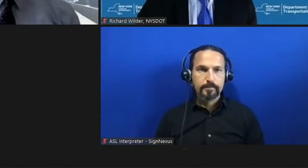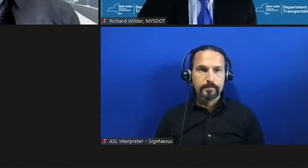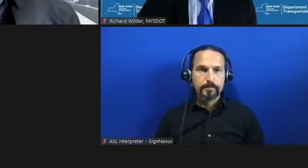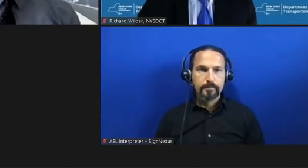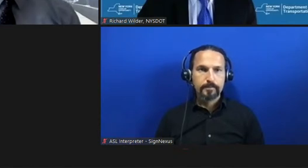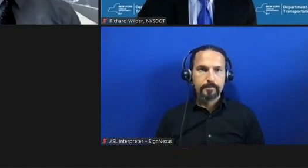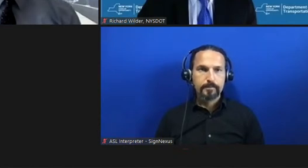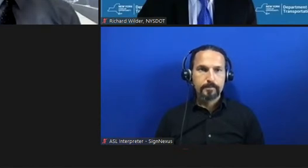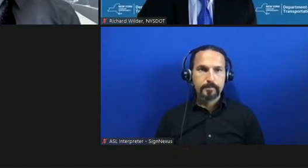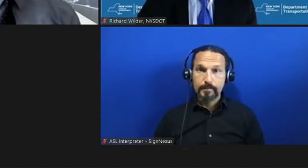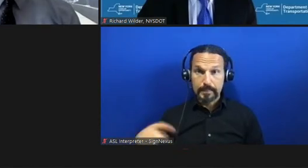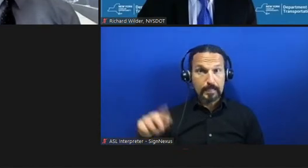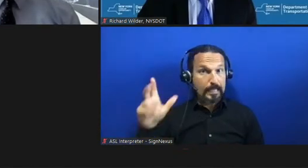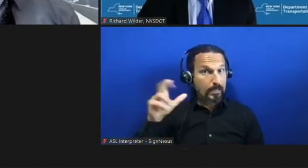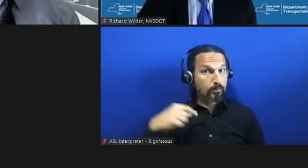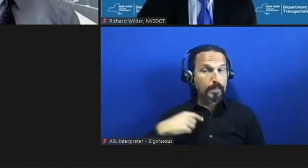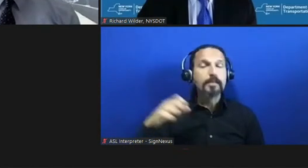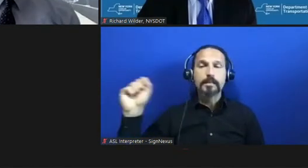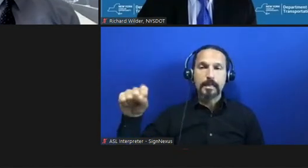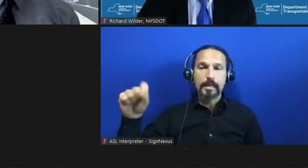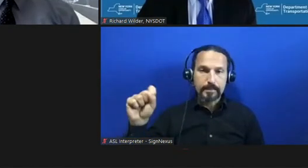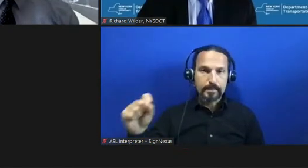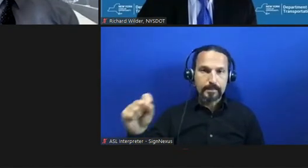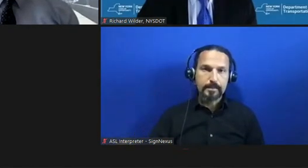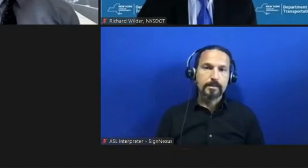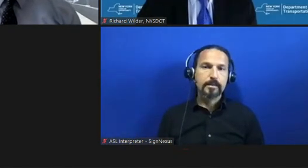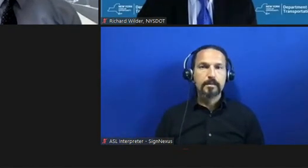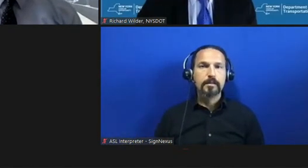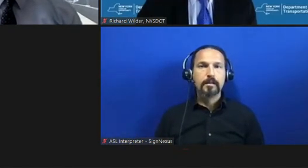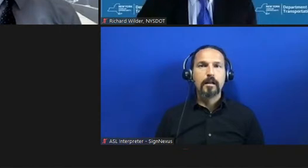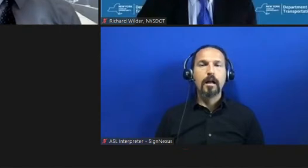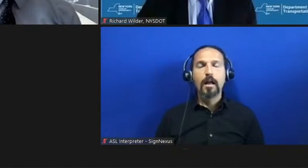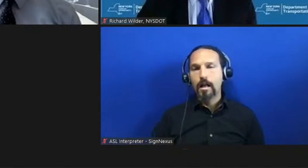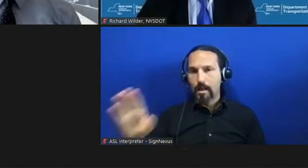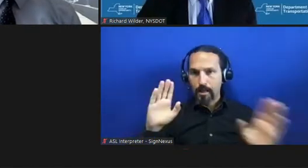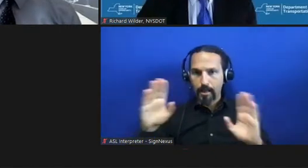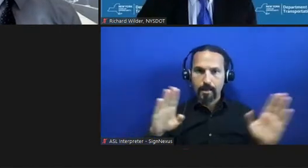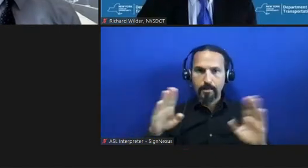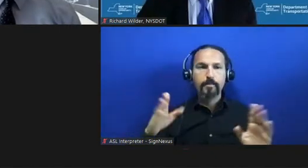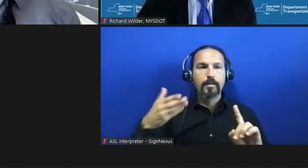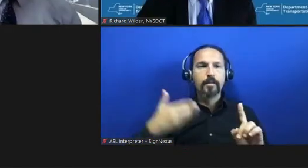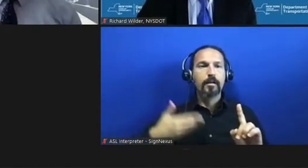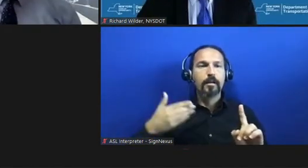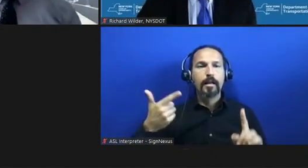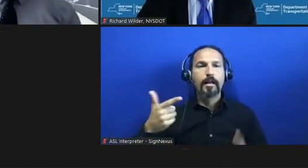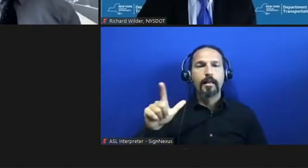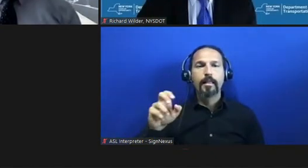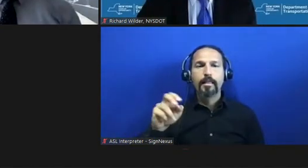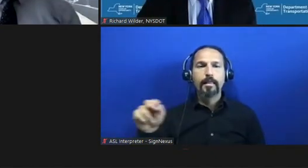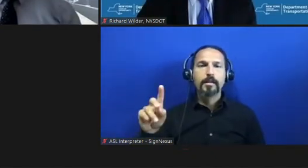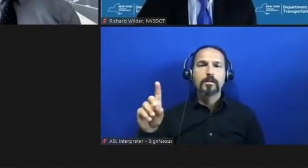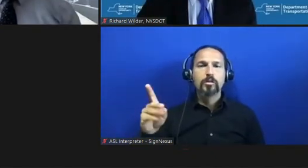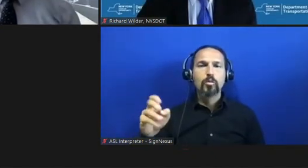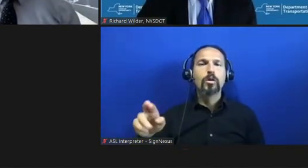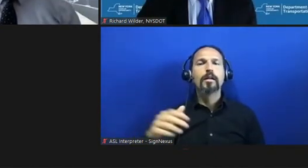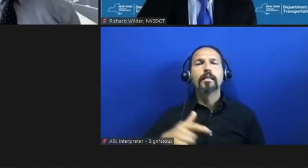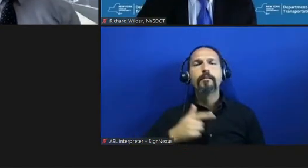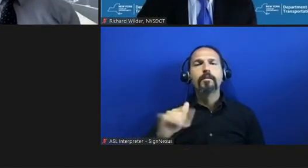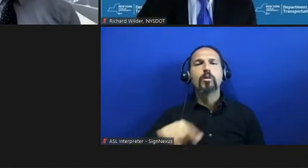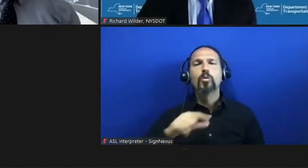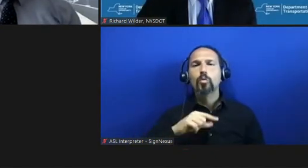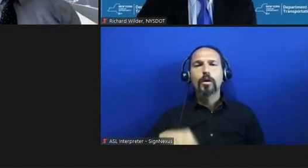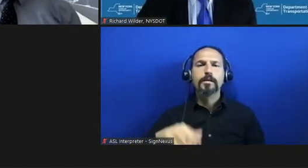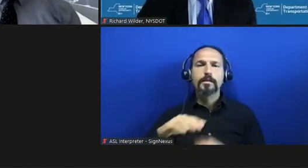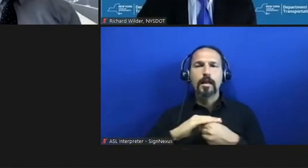can you hear me yes we can okay um hi uh my name is Glenn duer I live in Queens County I'm a lifelong